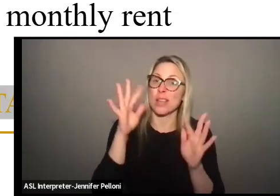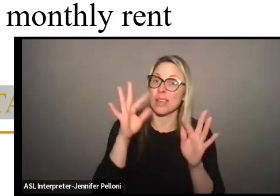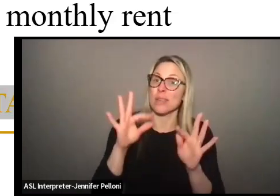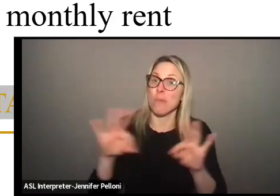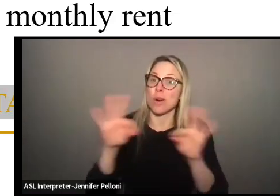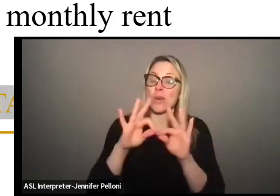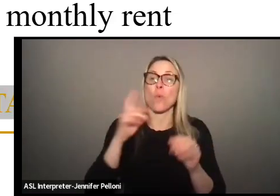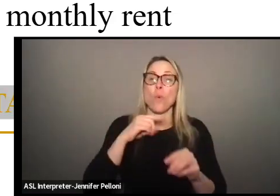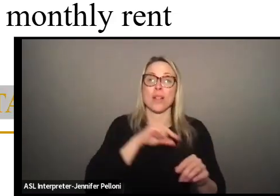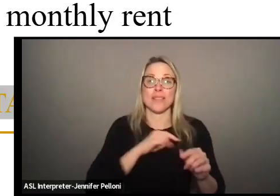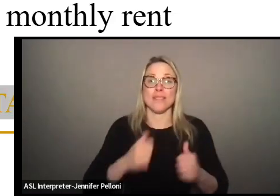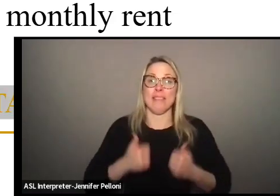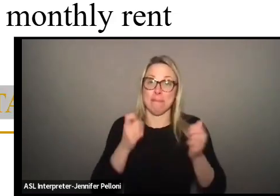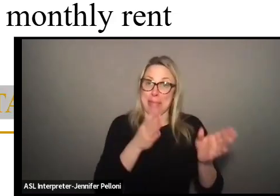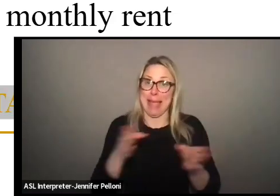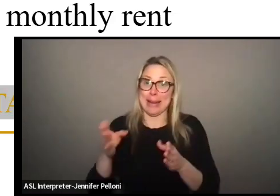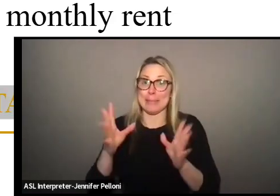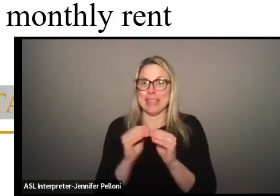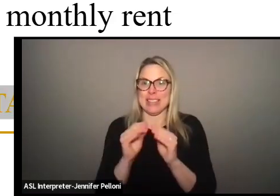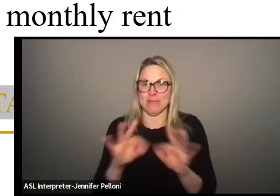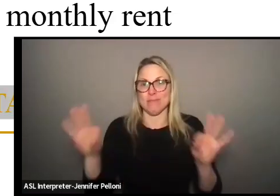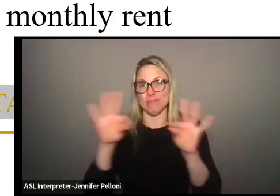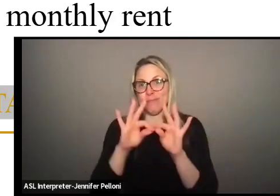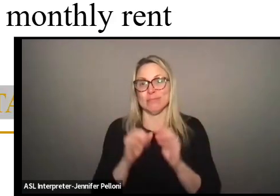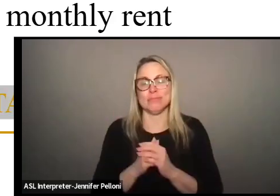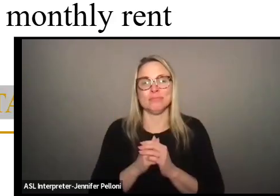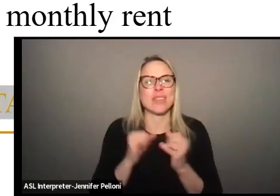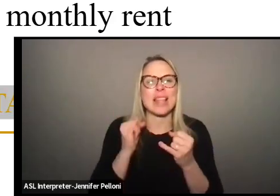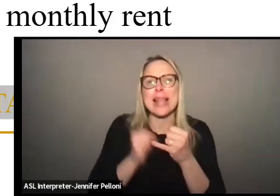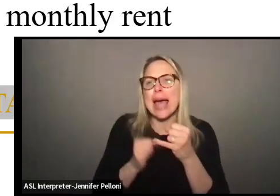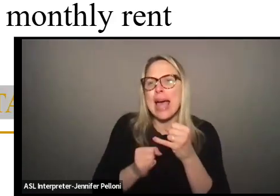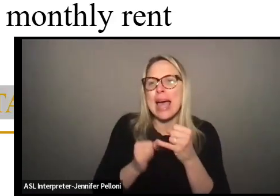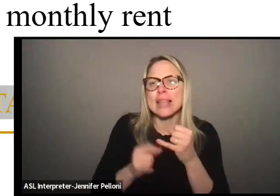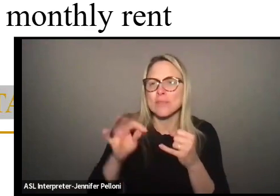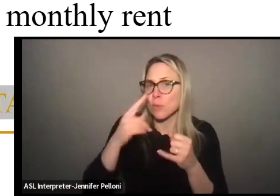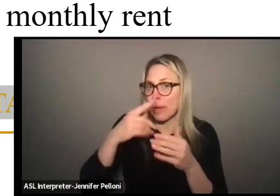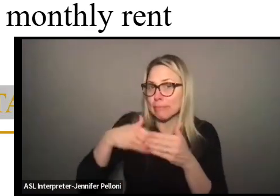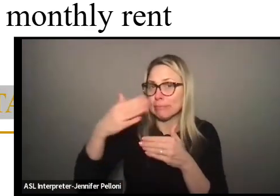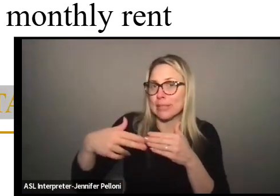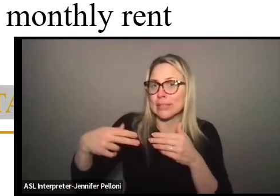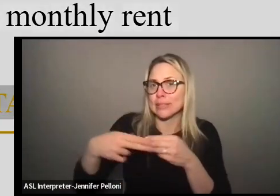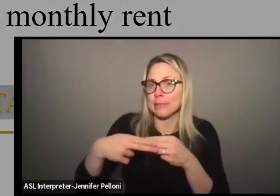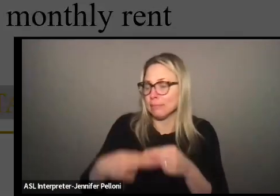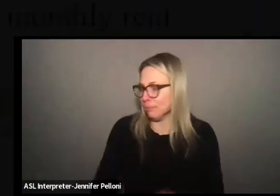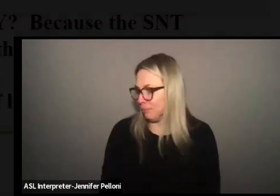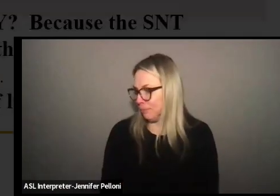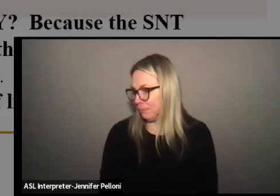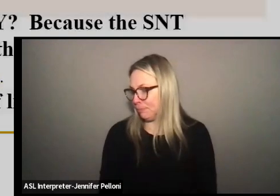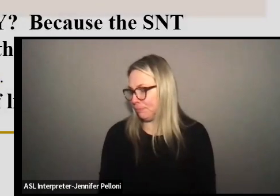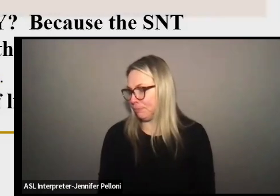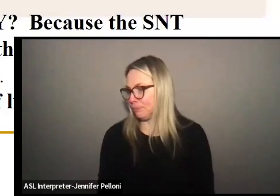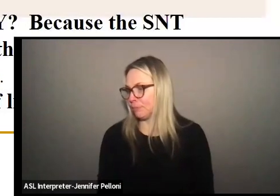important. And then the last, I think if you can proceed to the next slide.